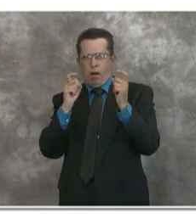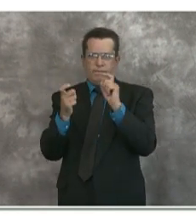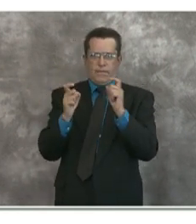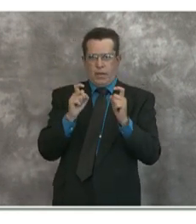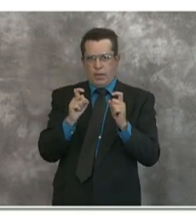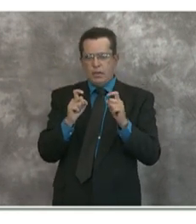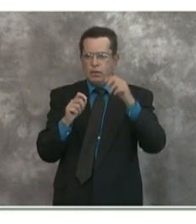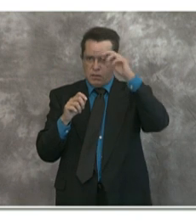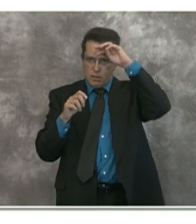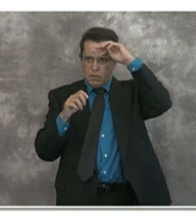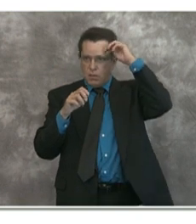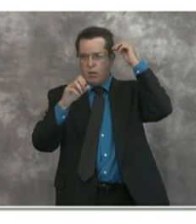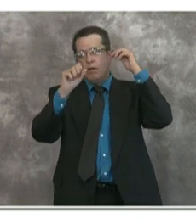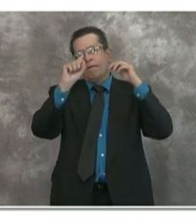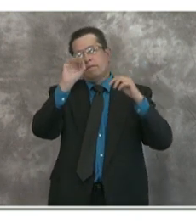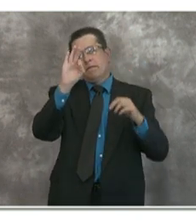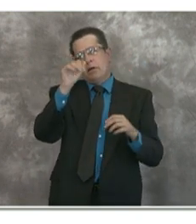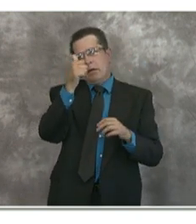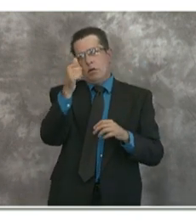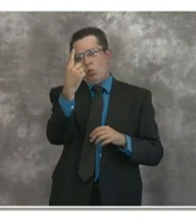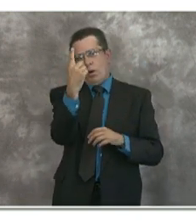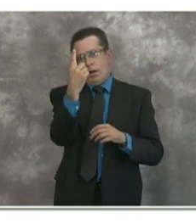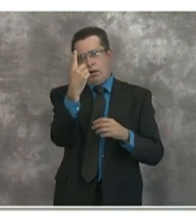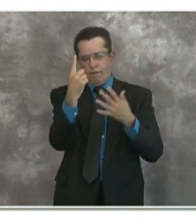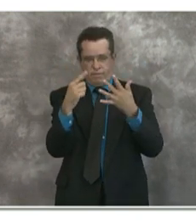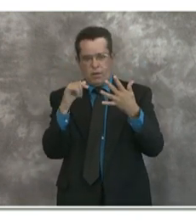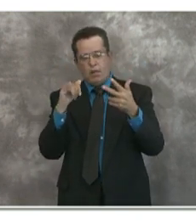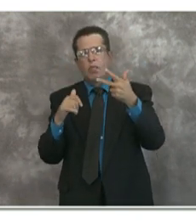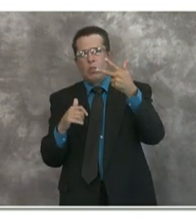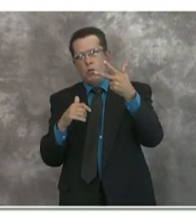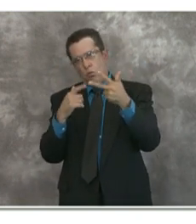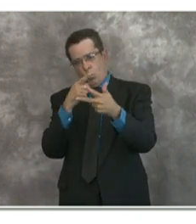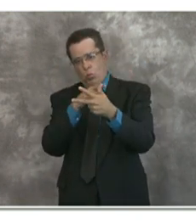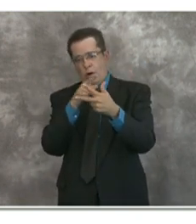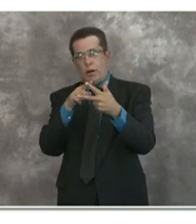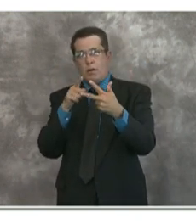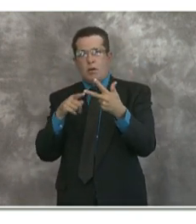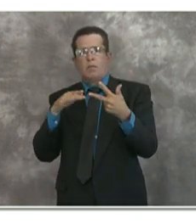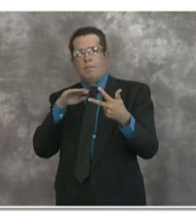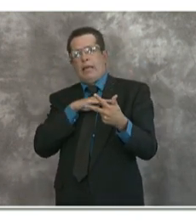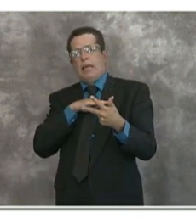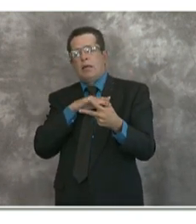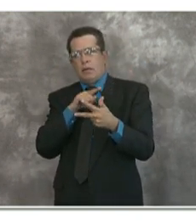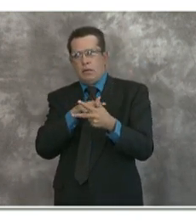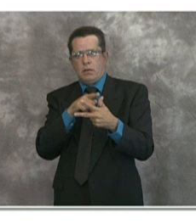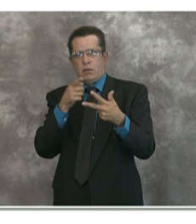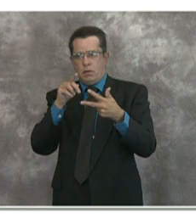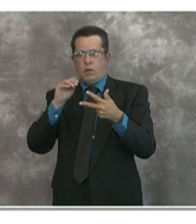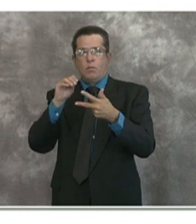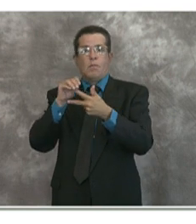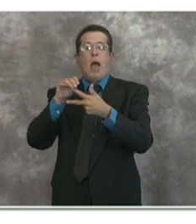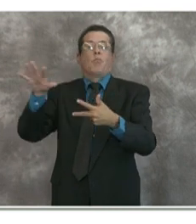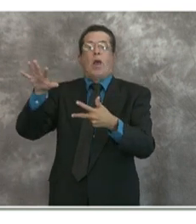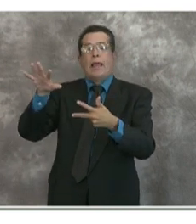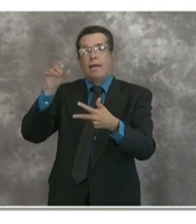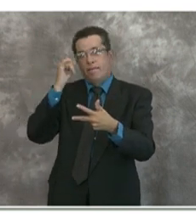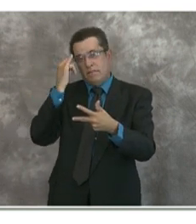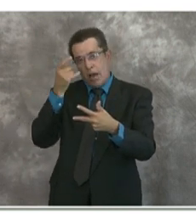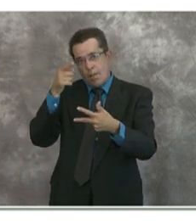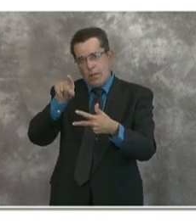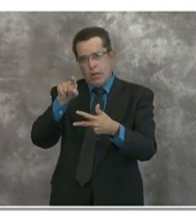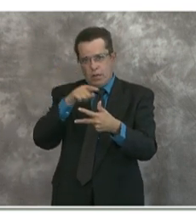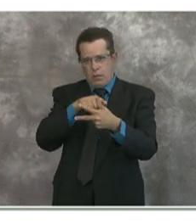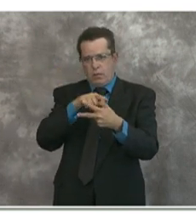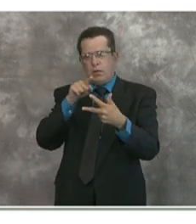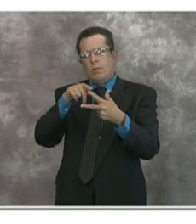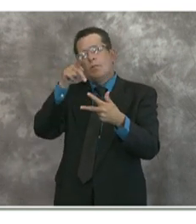any one of the 3 criteria are met, and this includes community outbreaks,